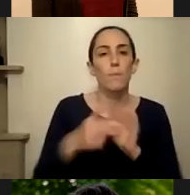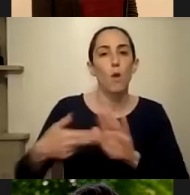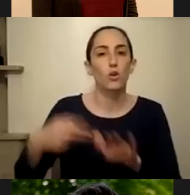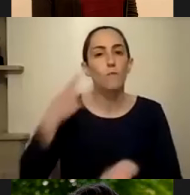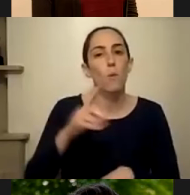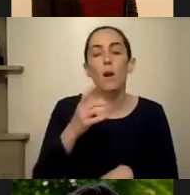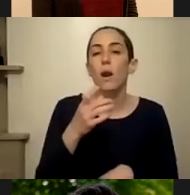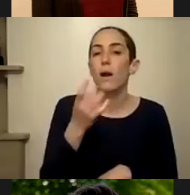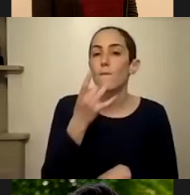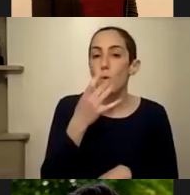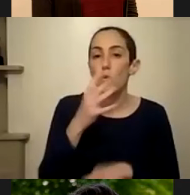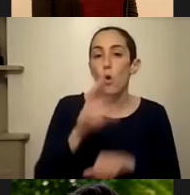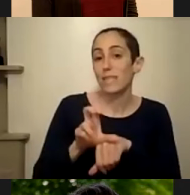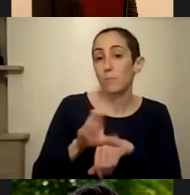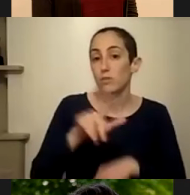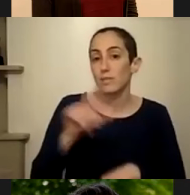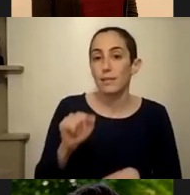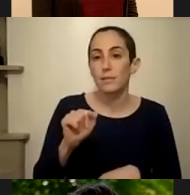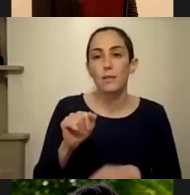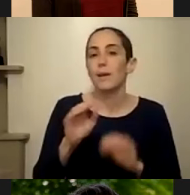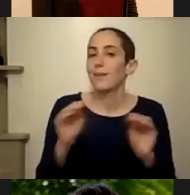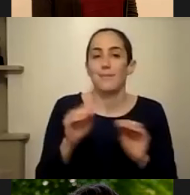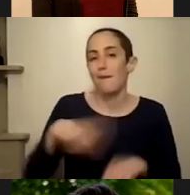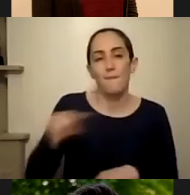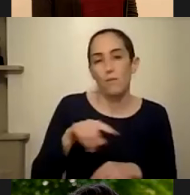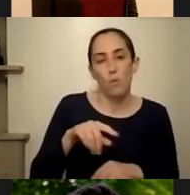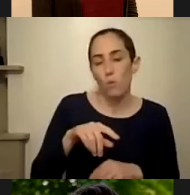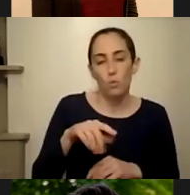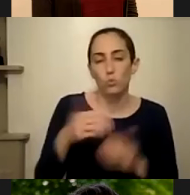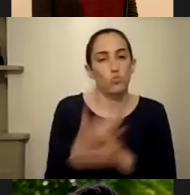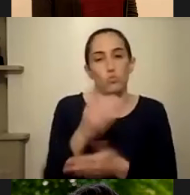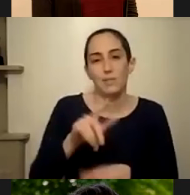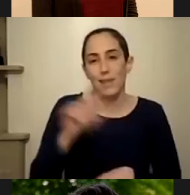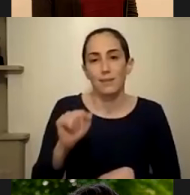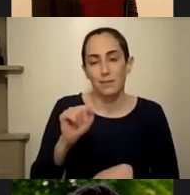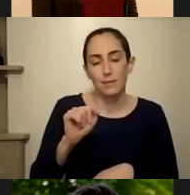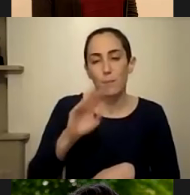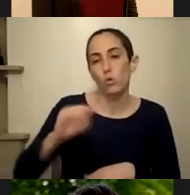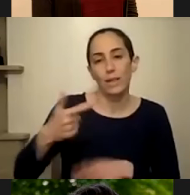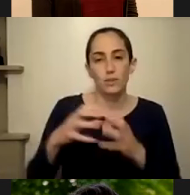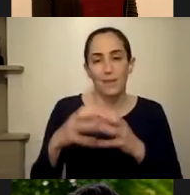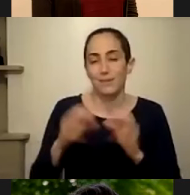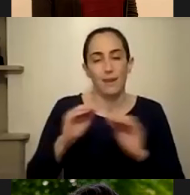of the cell cycle reactive mural cells express marker for photoreceptor cells. So this tells us,